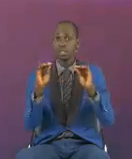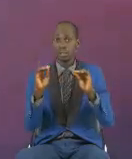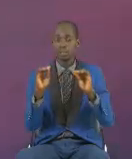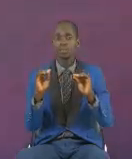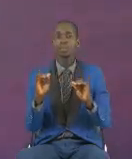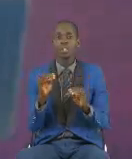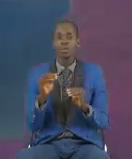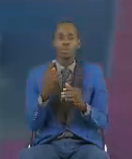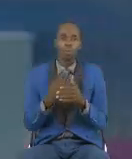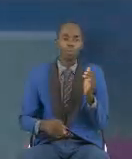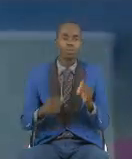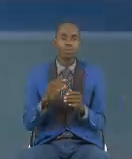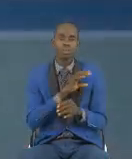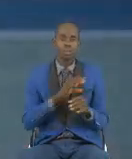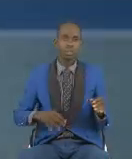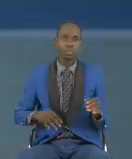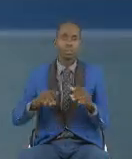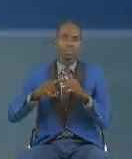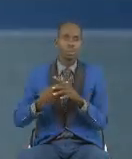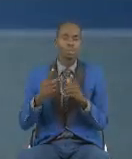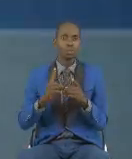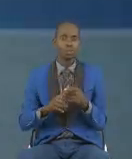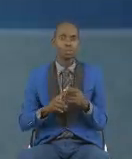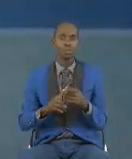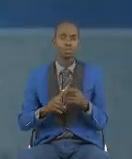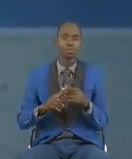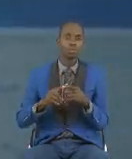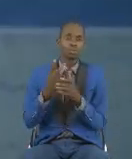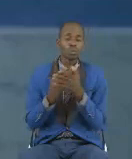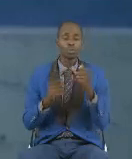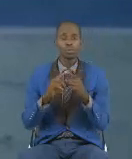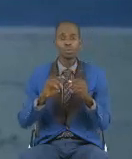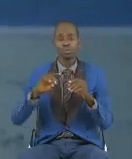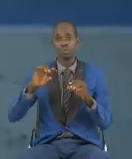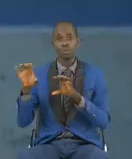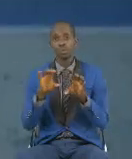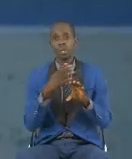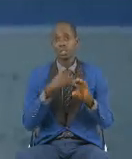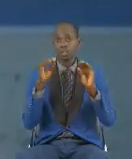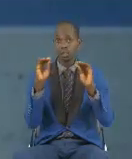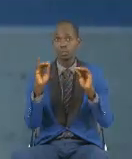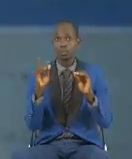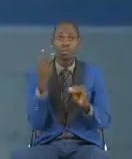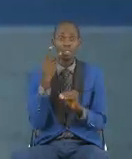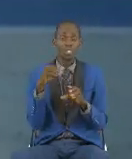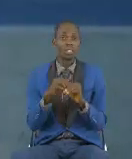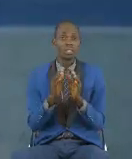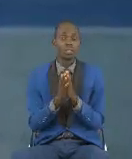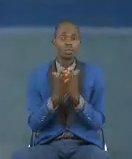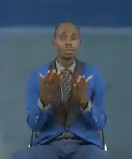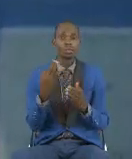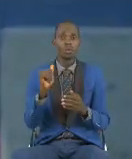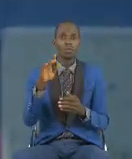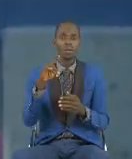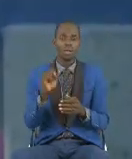do and to teach. He was not going to write the Acts of the Apostles. The Acts, continuing